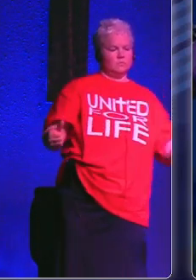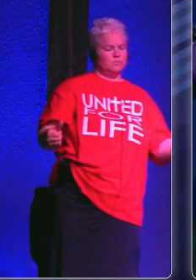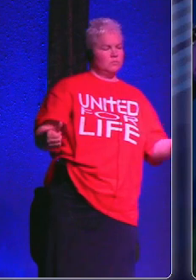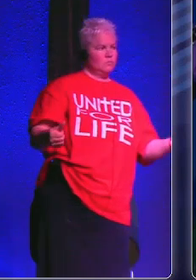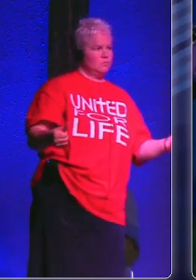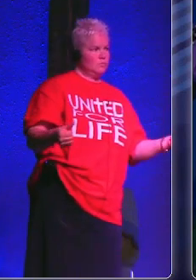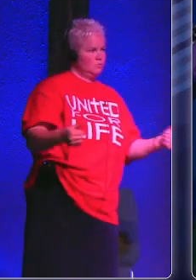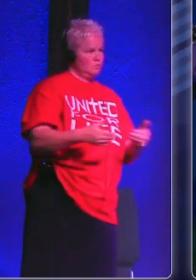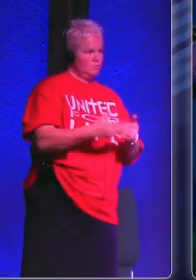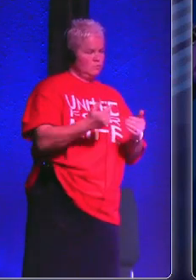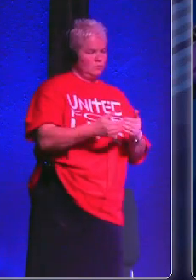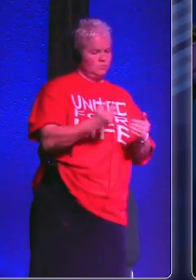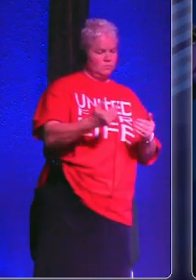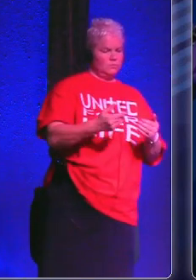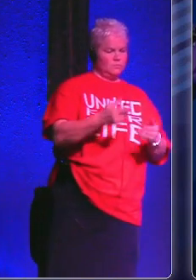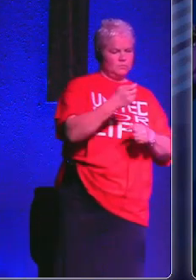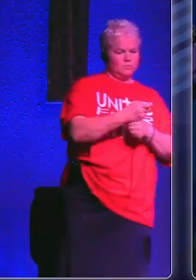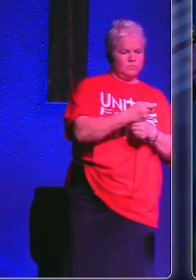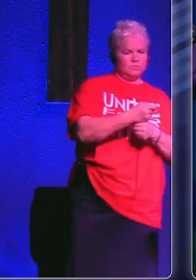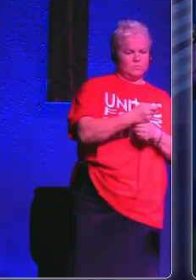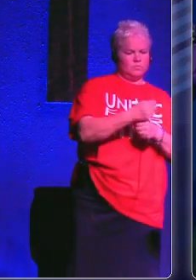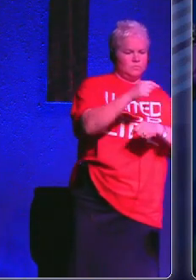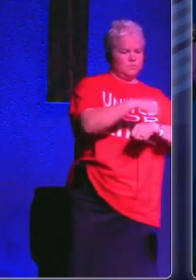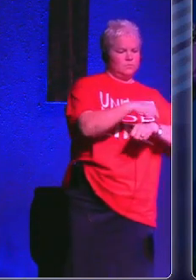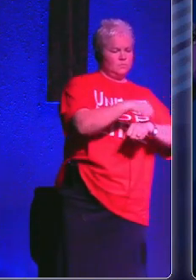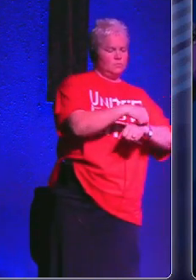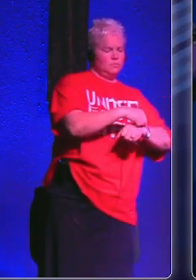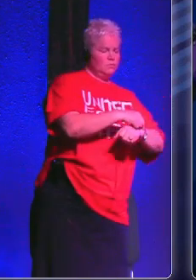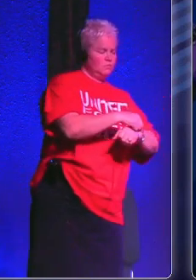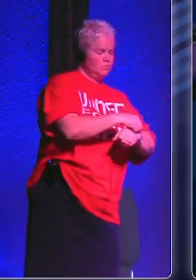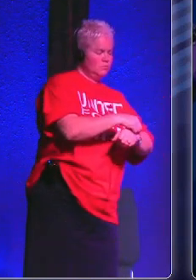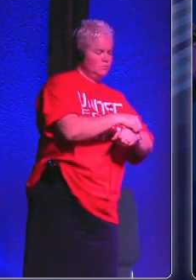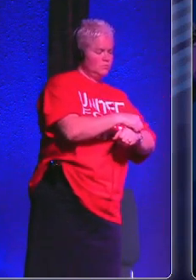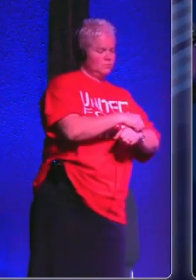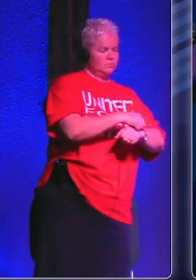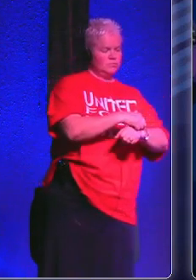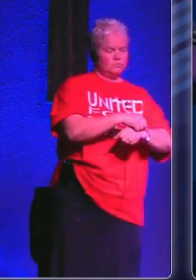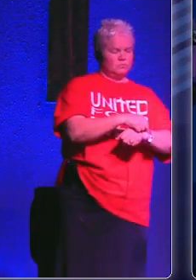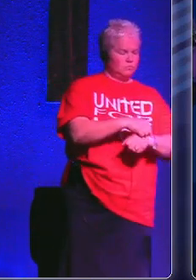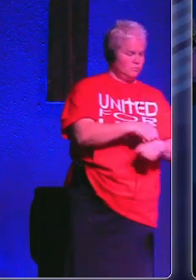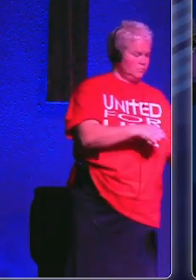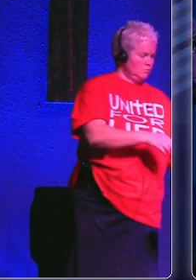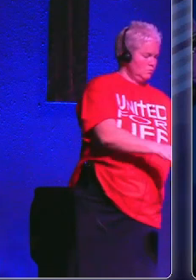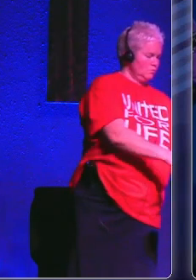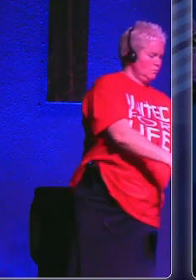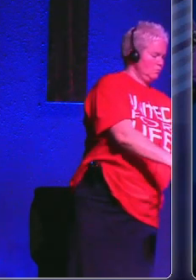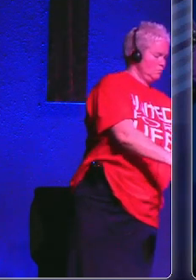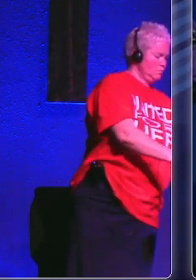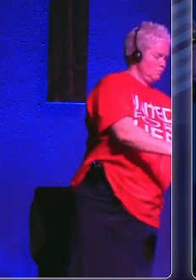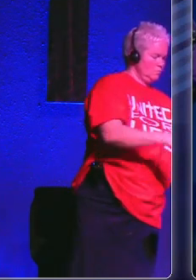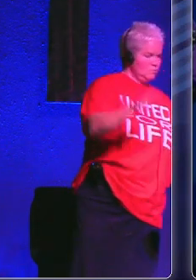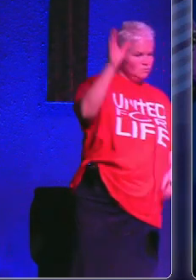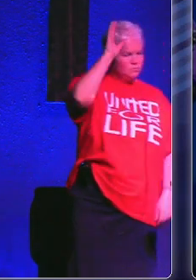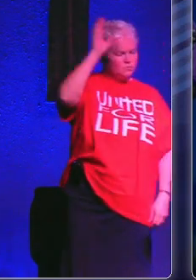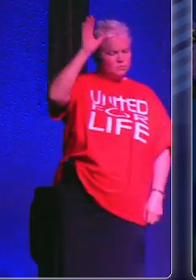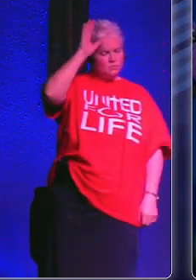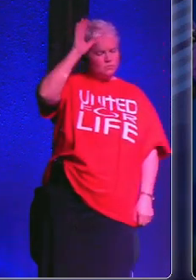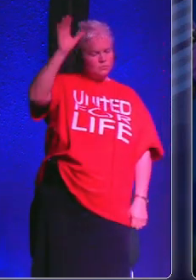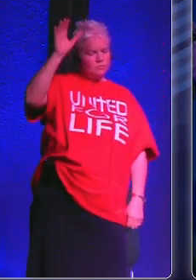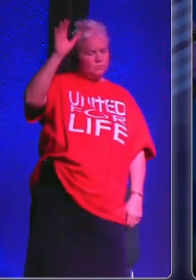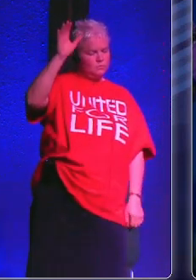know. It's horribly hard the first several times. But I would encourage you to do just that.